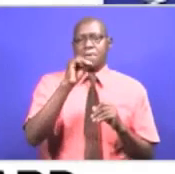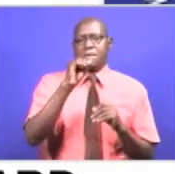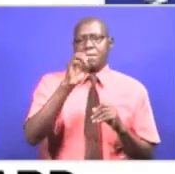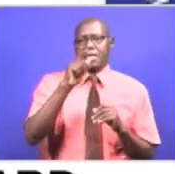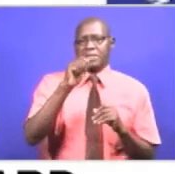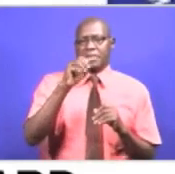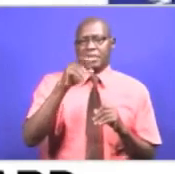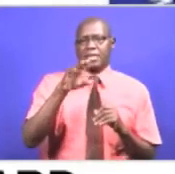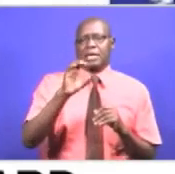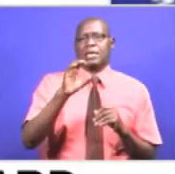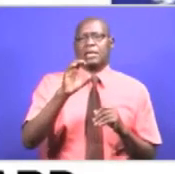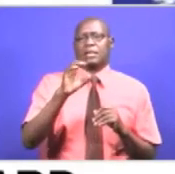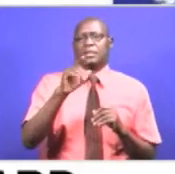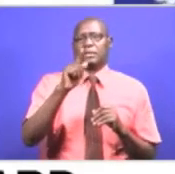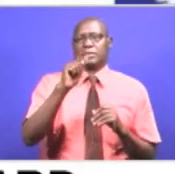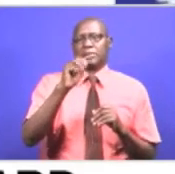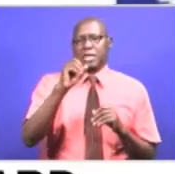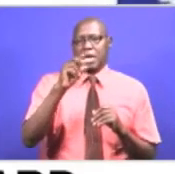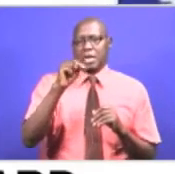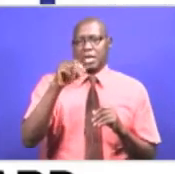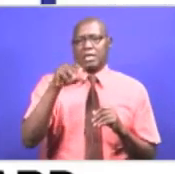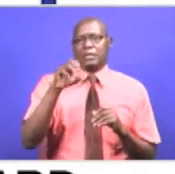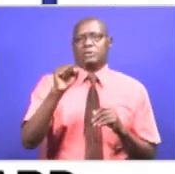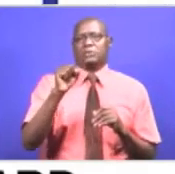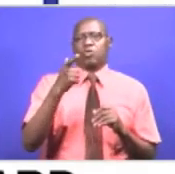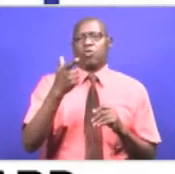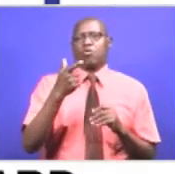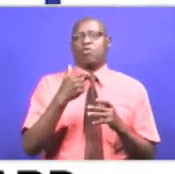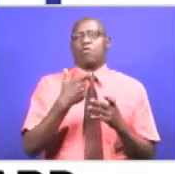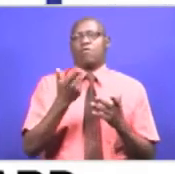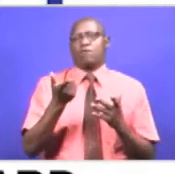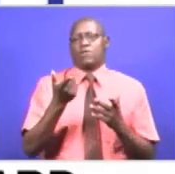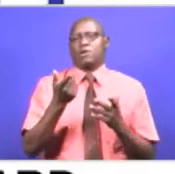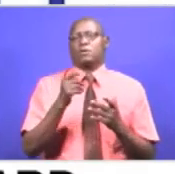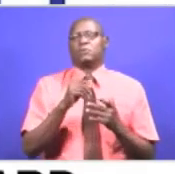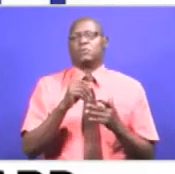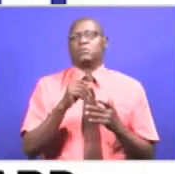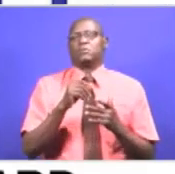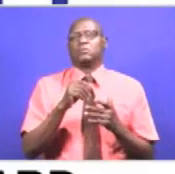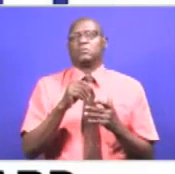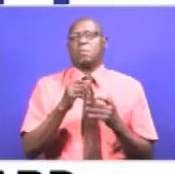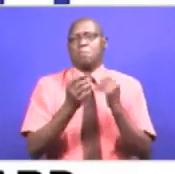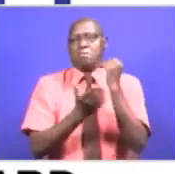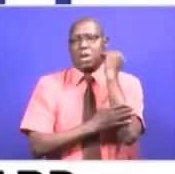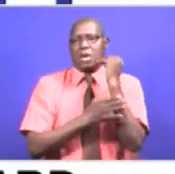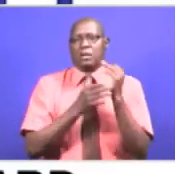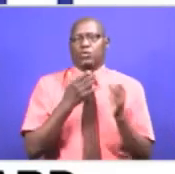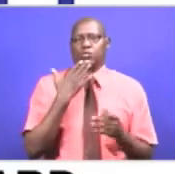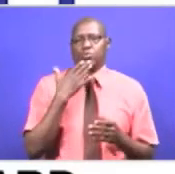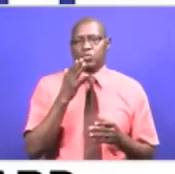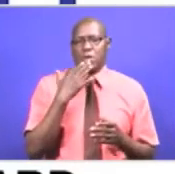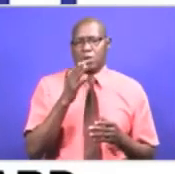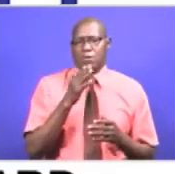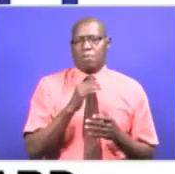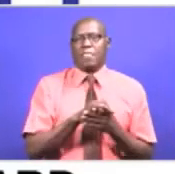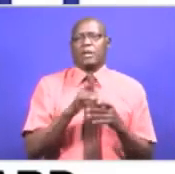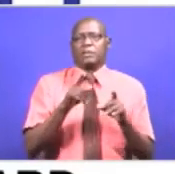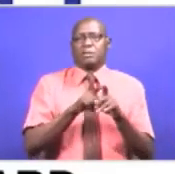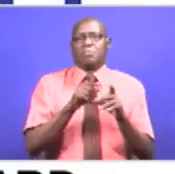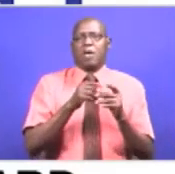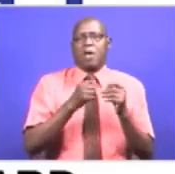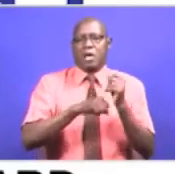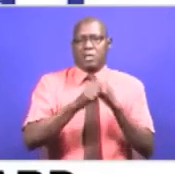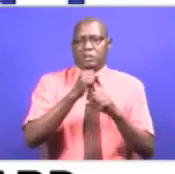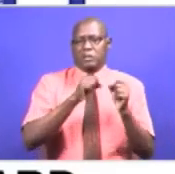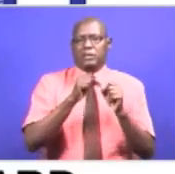condemned sugar. Announcing the replacements, the National Standards Council also named Bernard Nguyo the Acting Director for